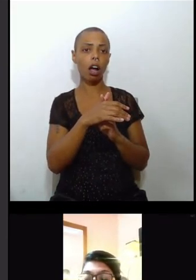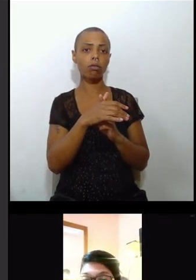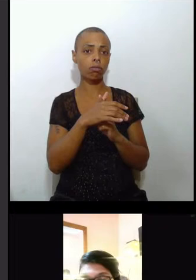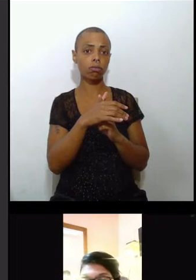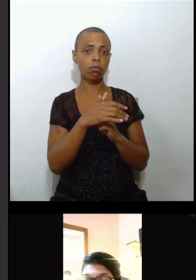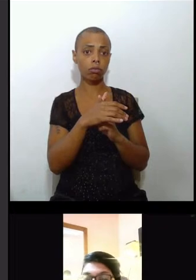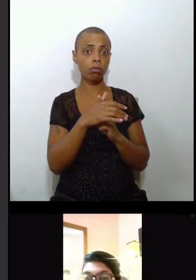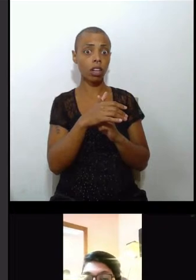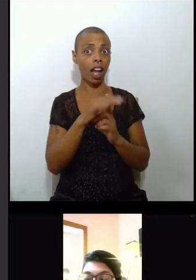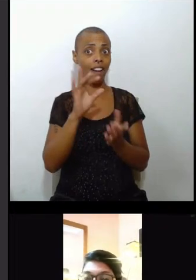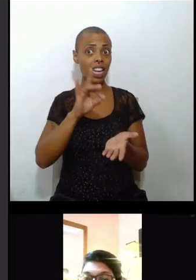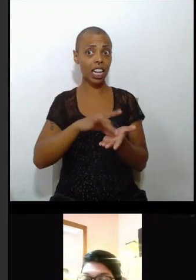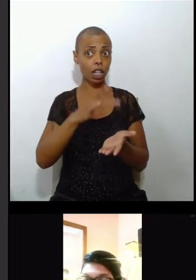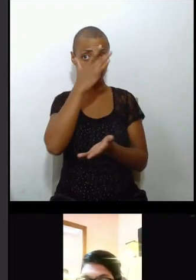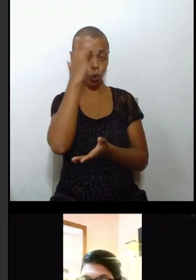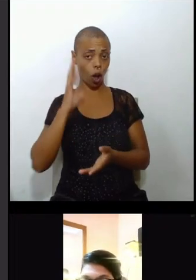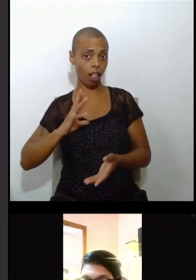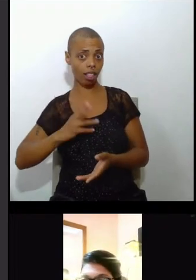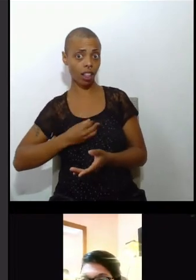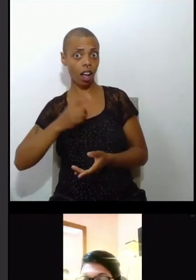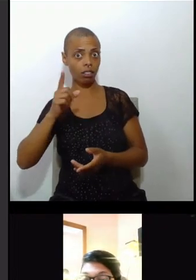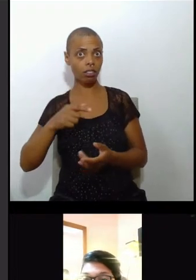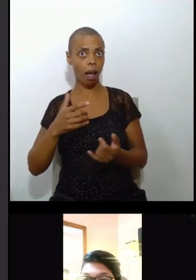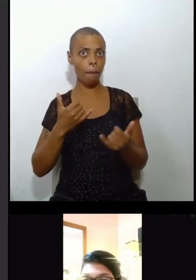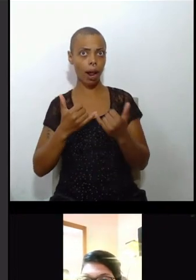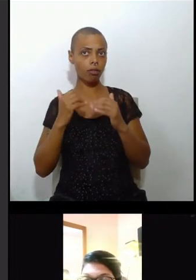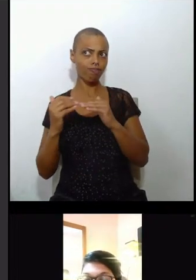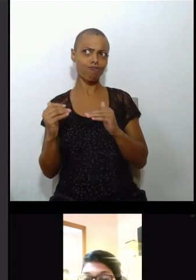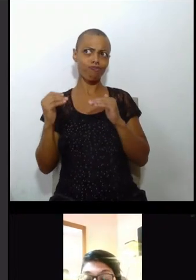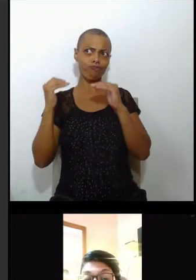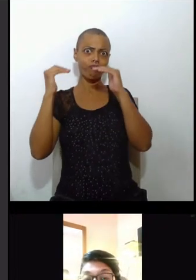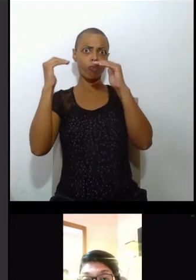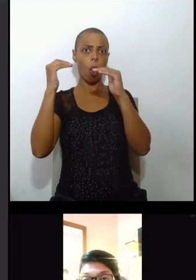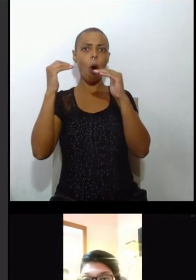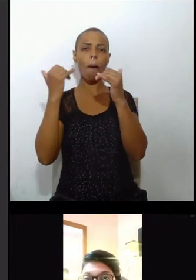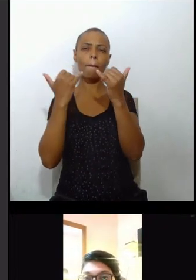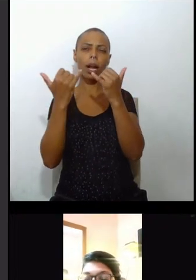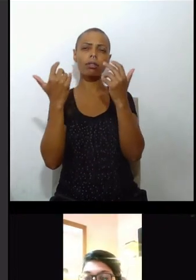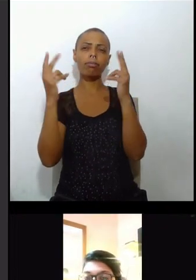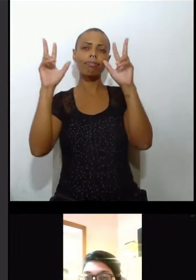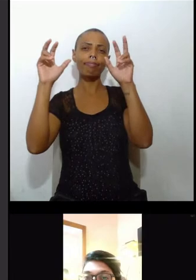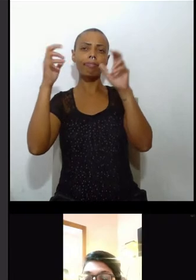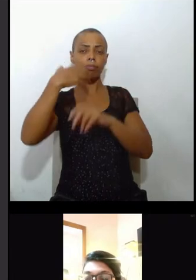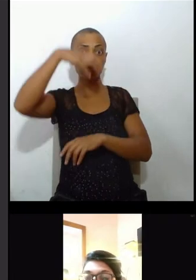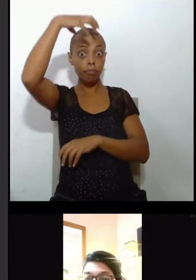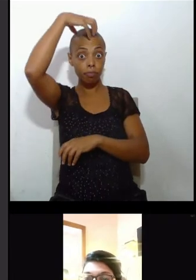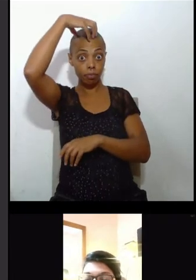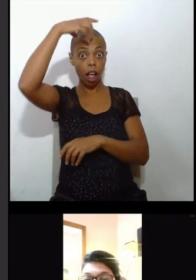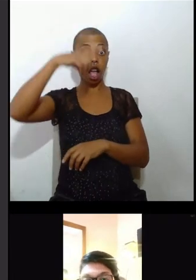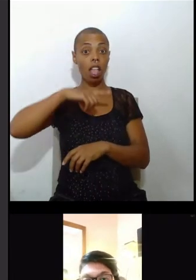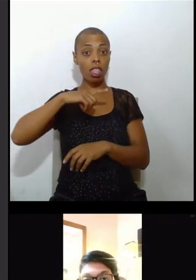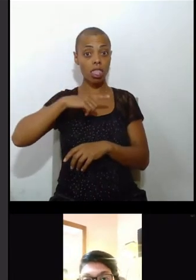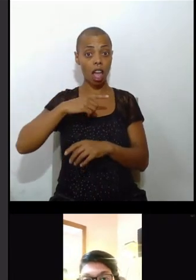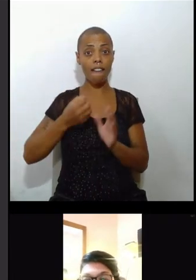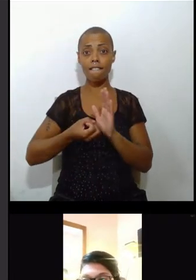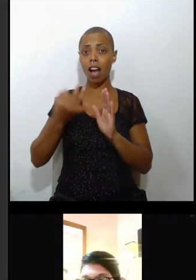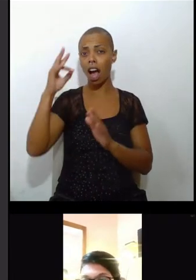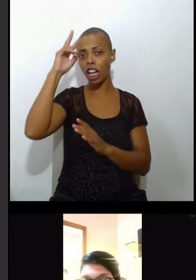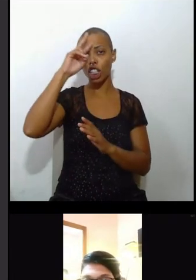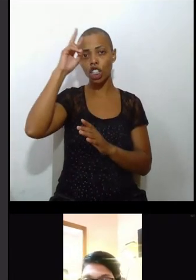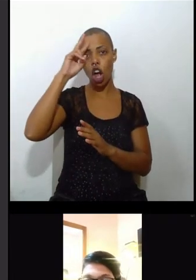about Gods becoming goddesses or converting or transforming into women